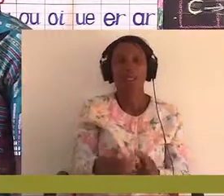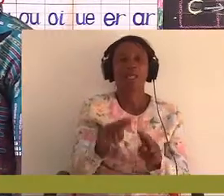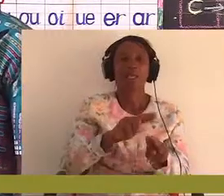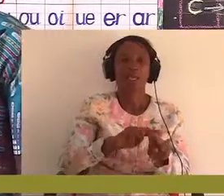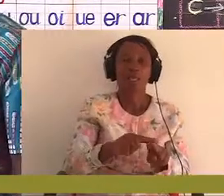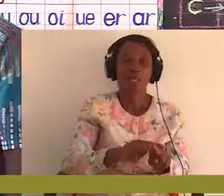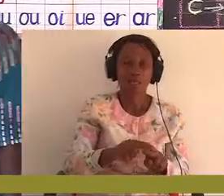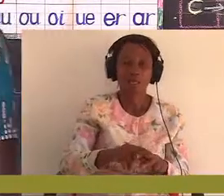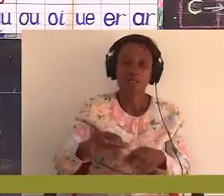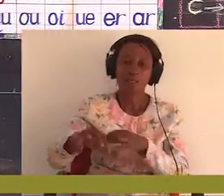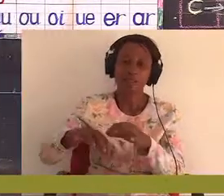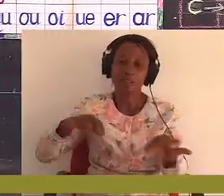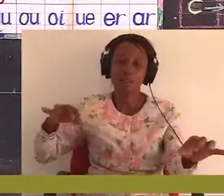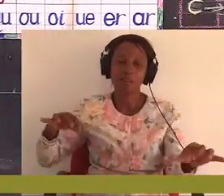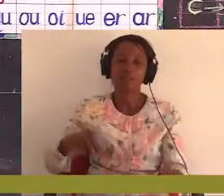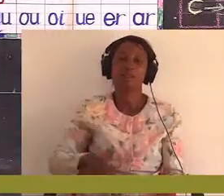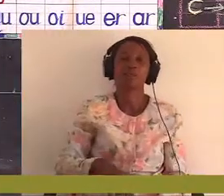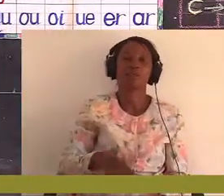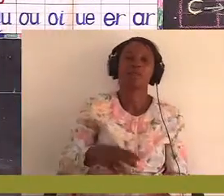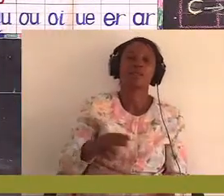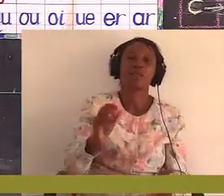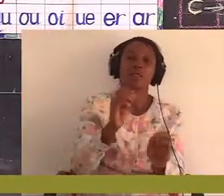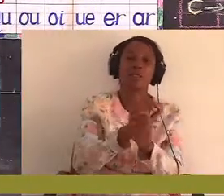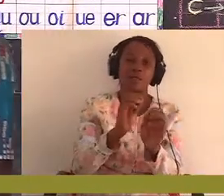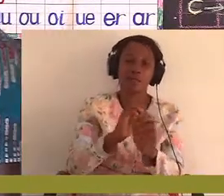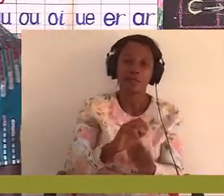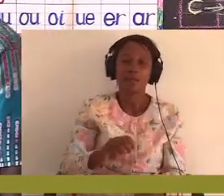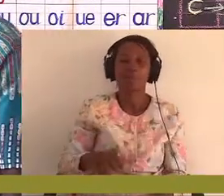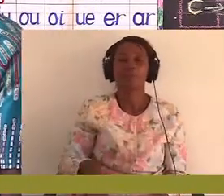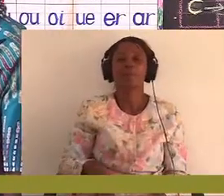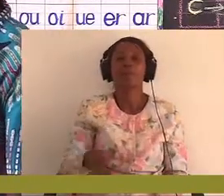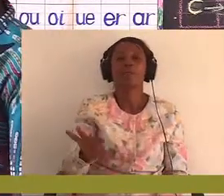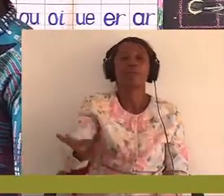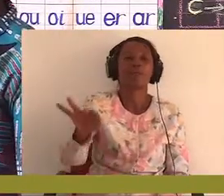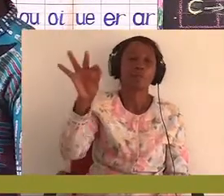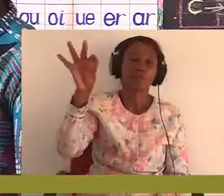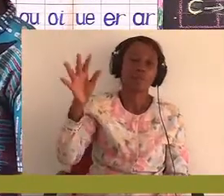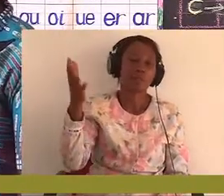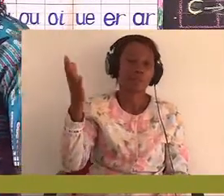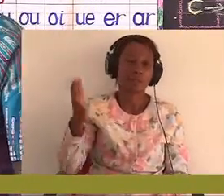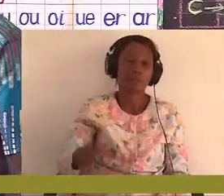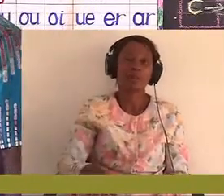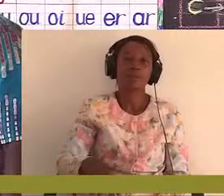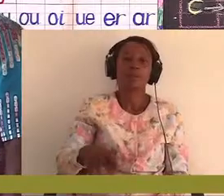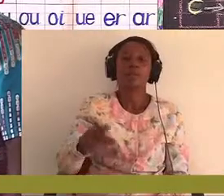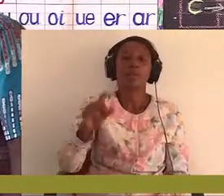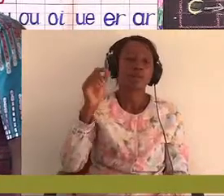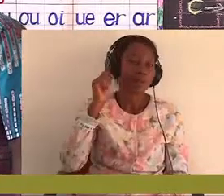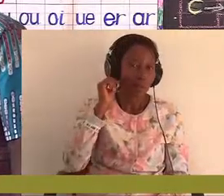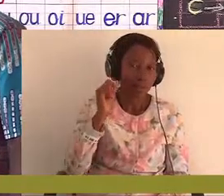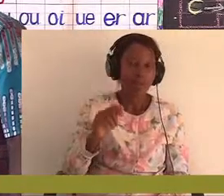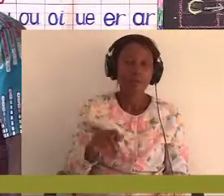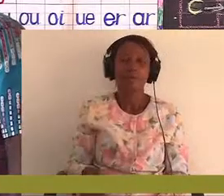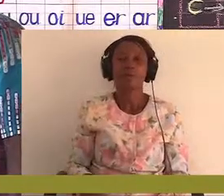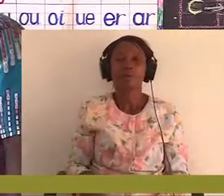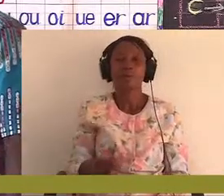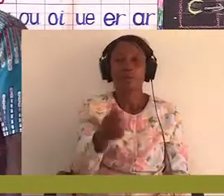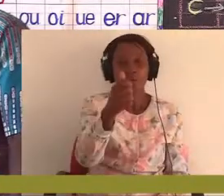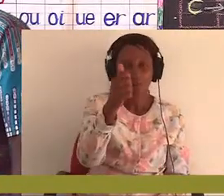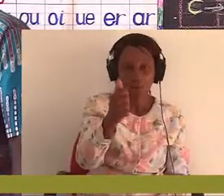Gift starts with g. Gap begins with g. Get begins with g. Girl begins